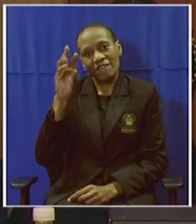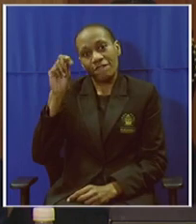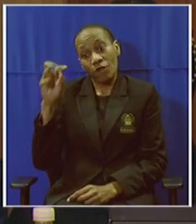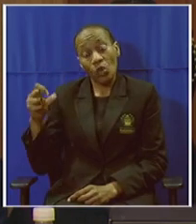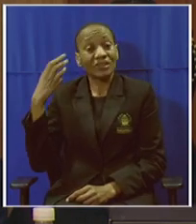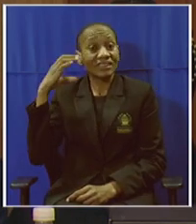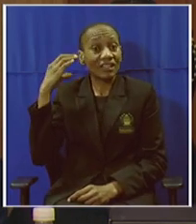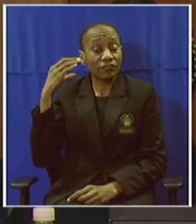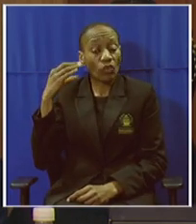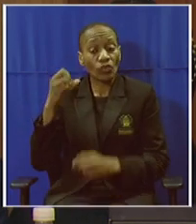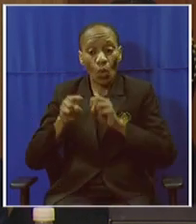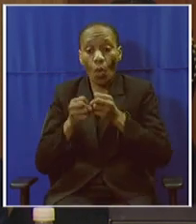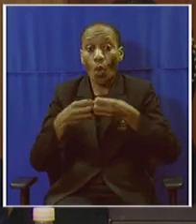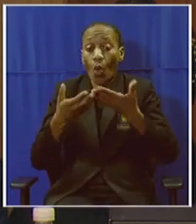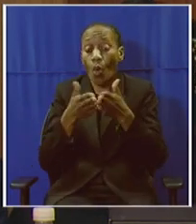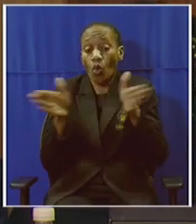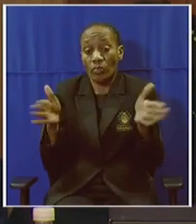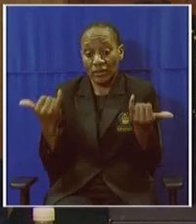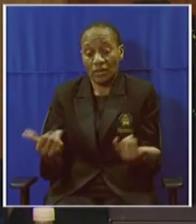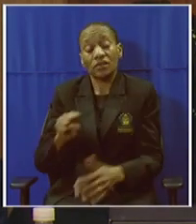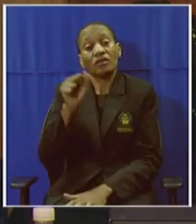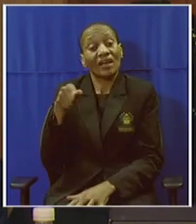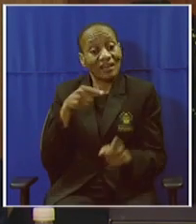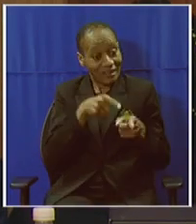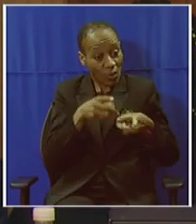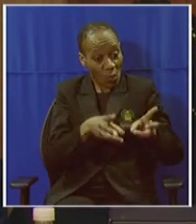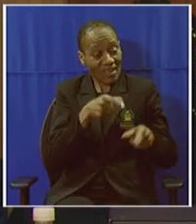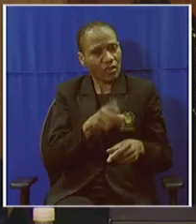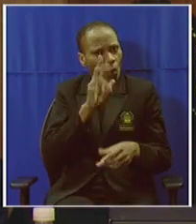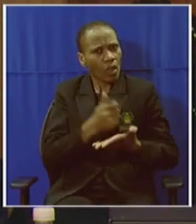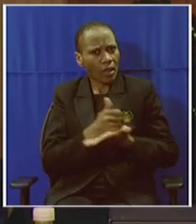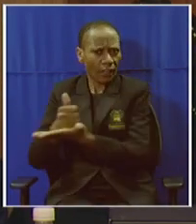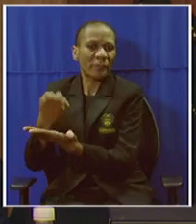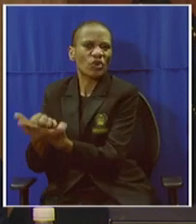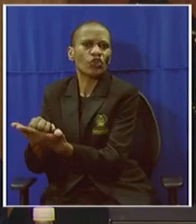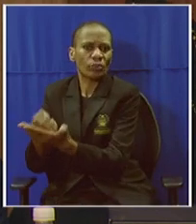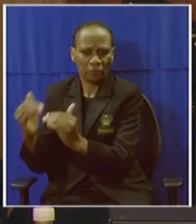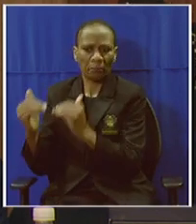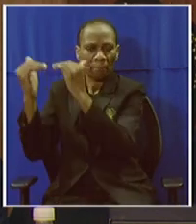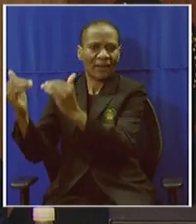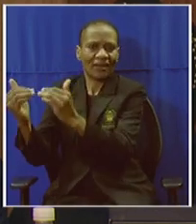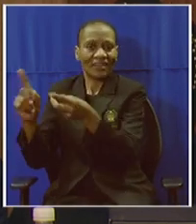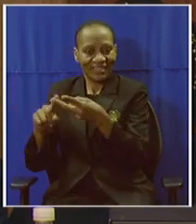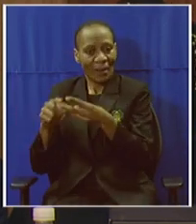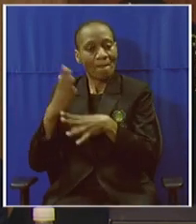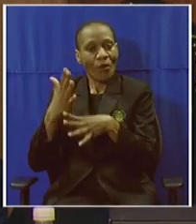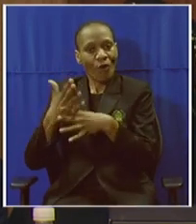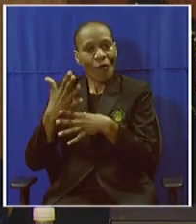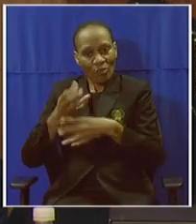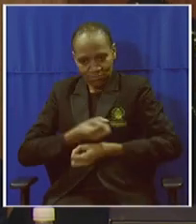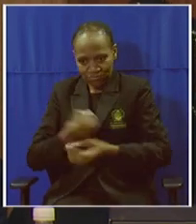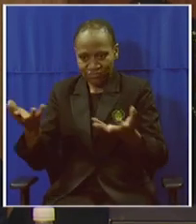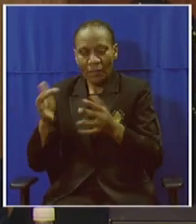plant in South Africa is one of the efforts to revive the country's economy and create much-needed